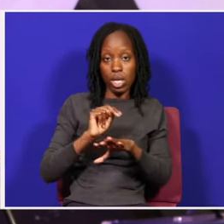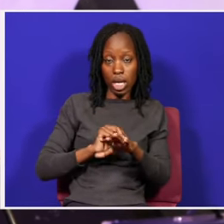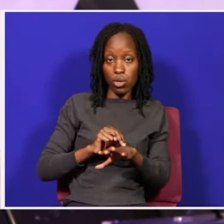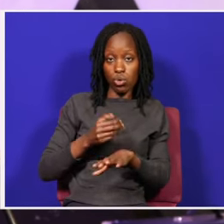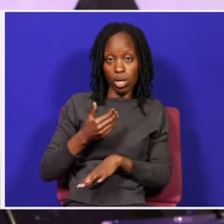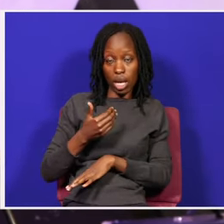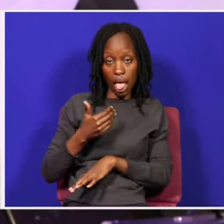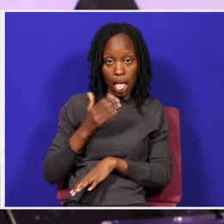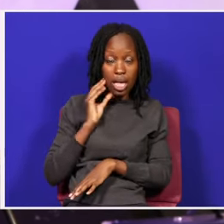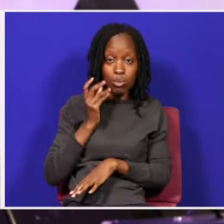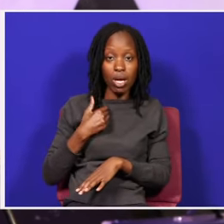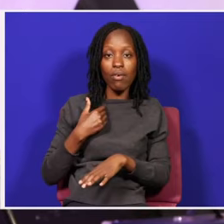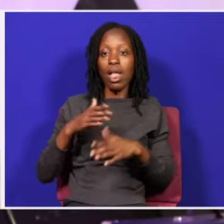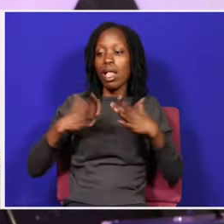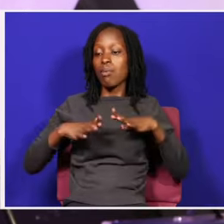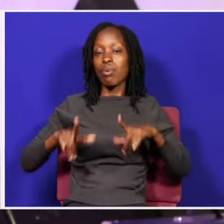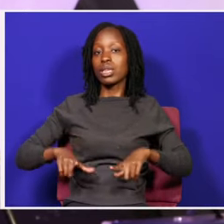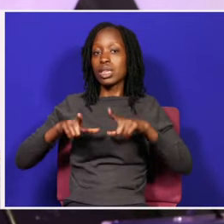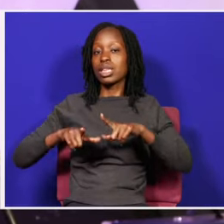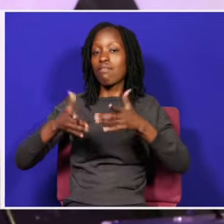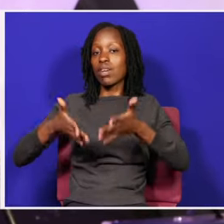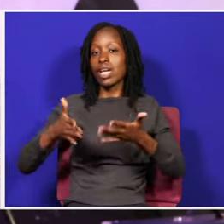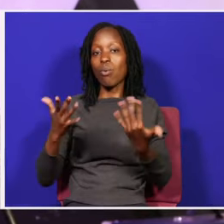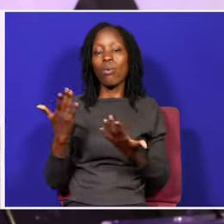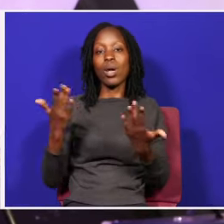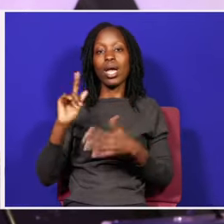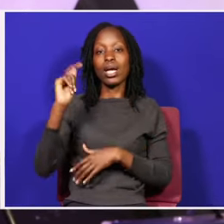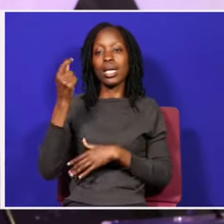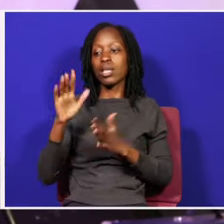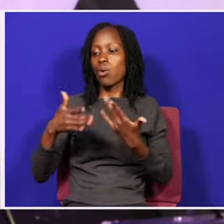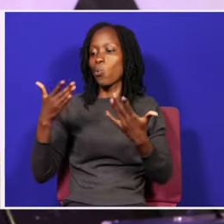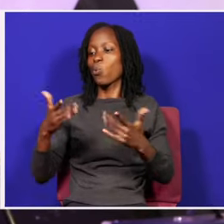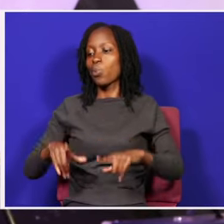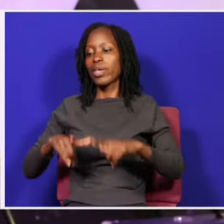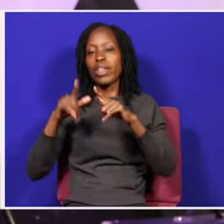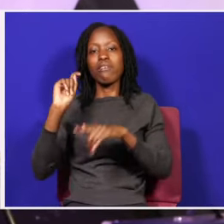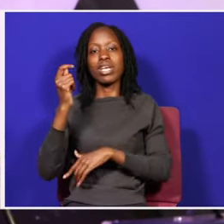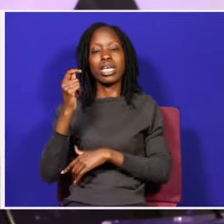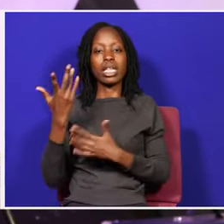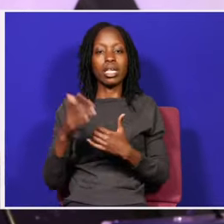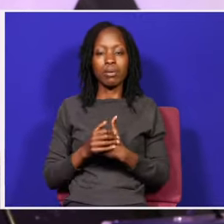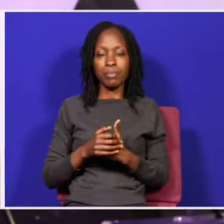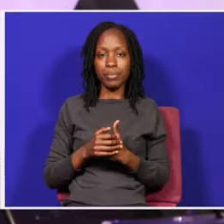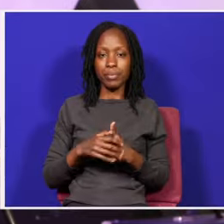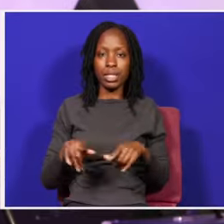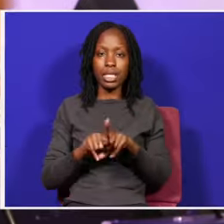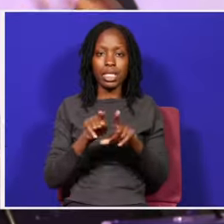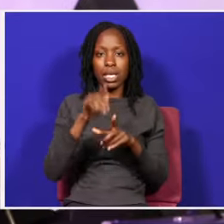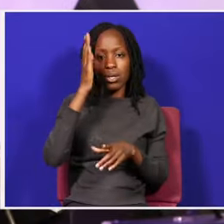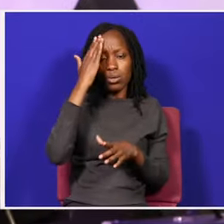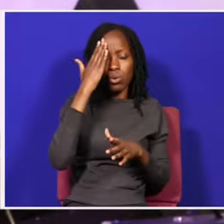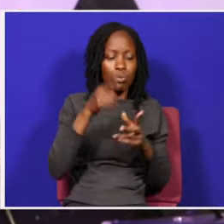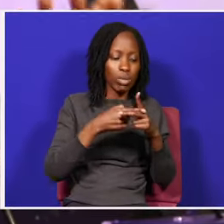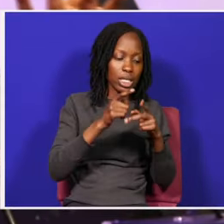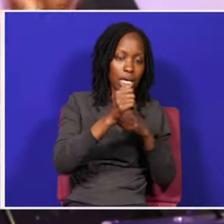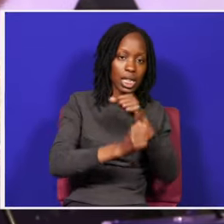who living here in Kenya or have spent any length of time here in the nation of Kenya, you know that we started off the